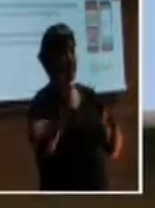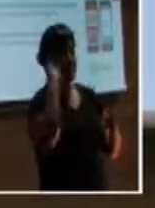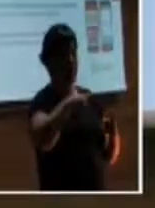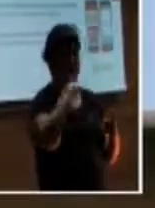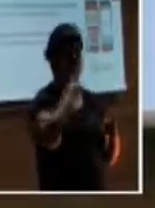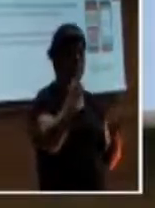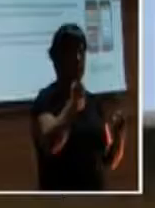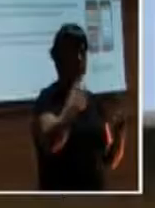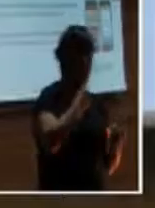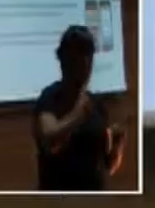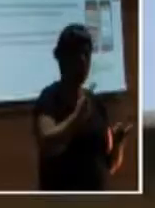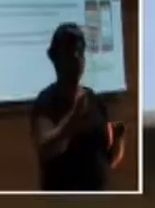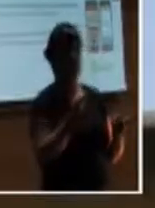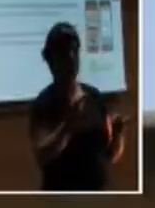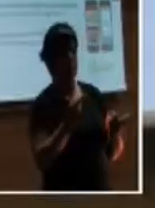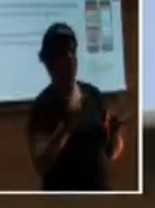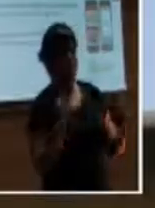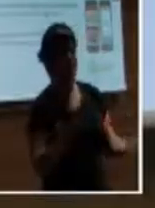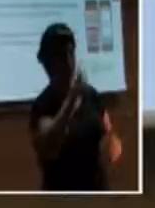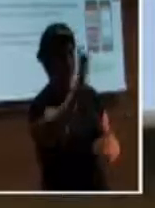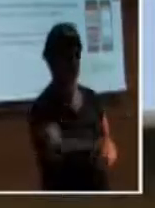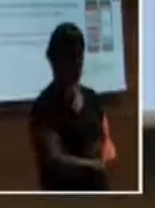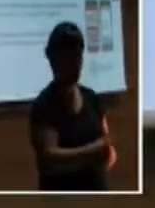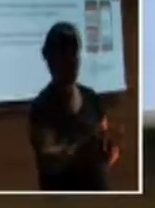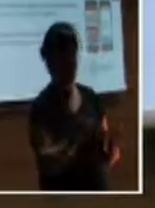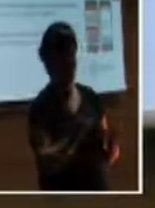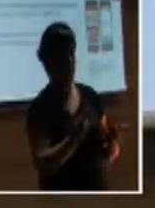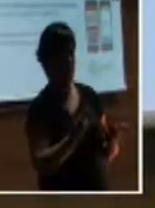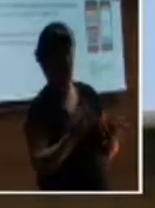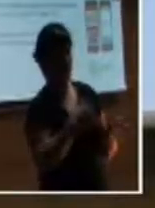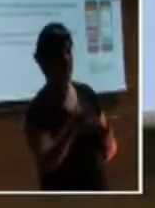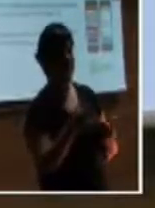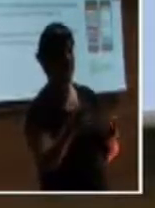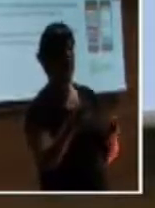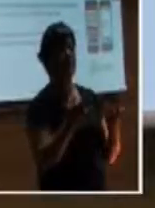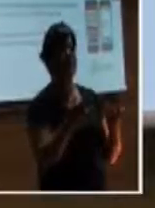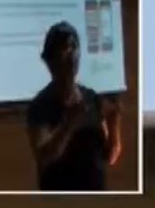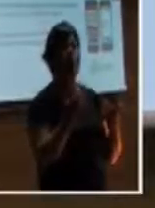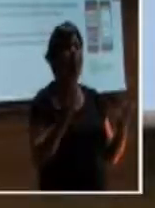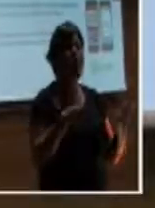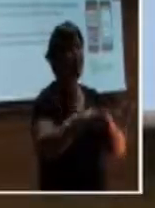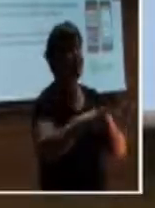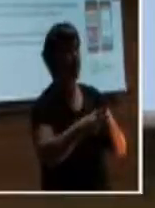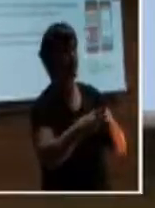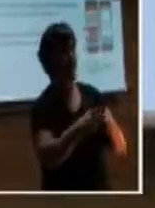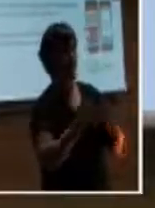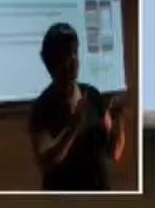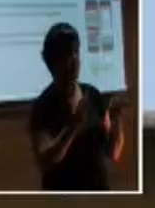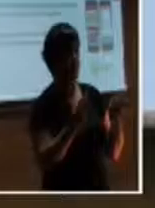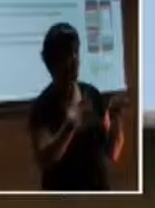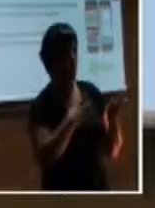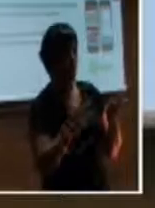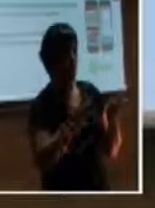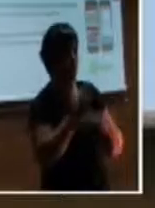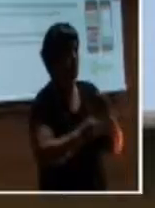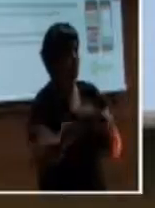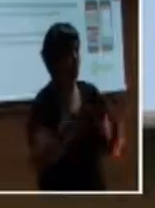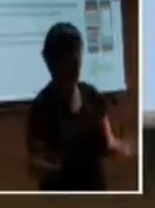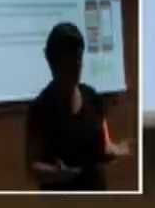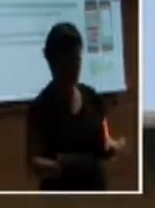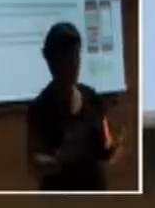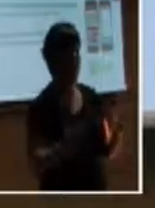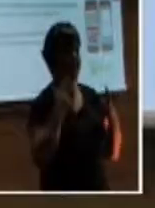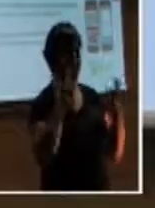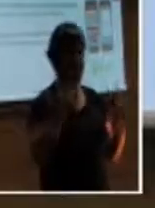current solutions available. So we're actually working on an application that